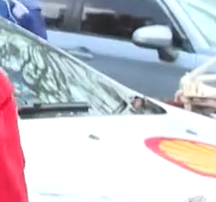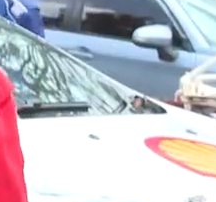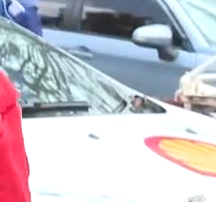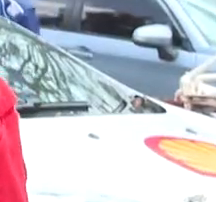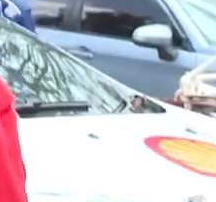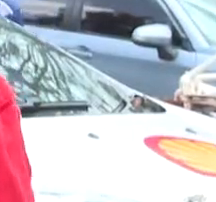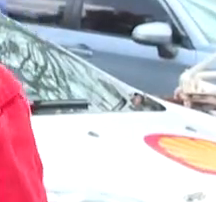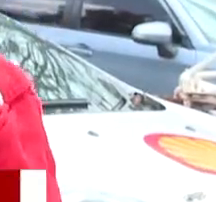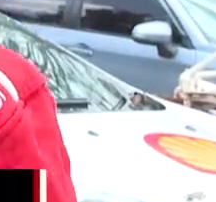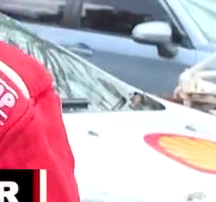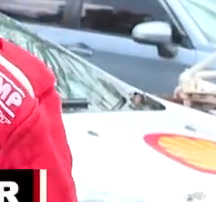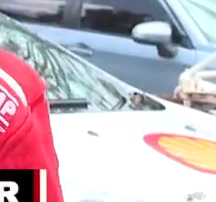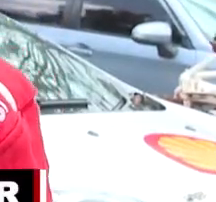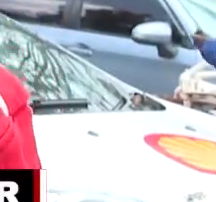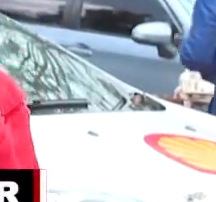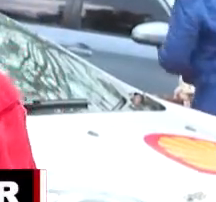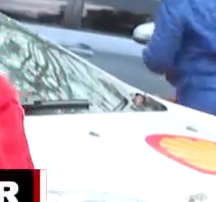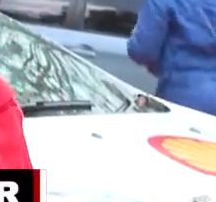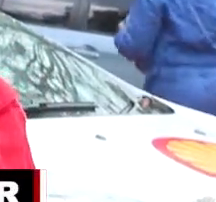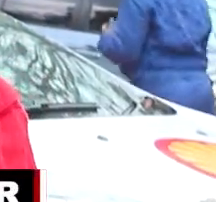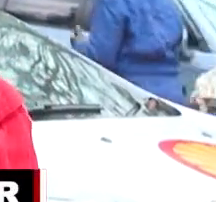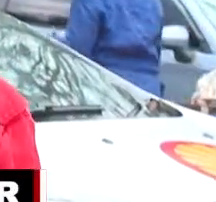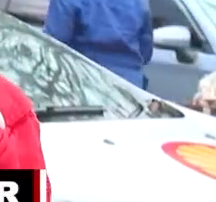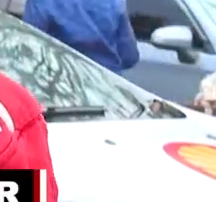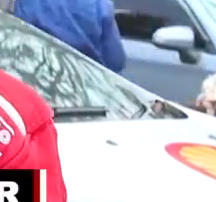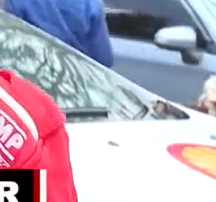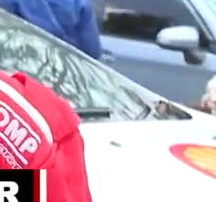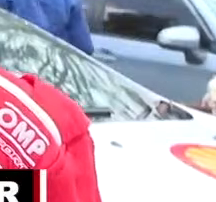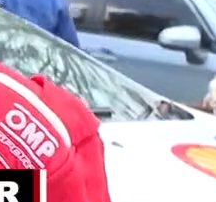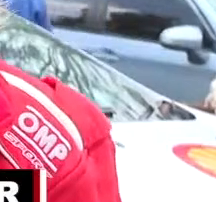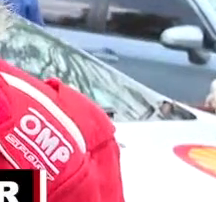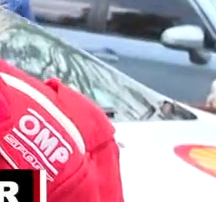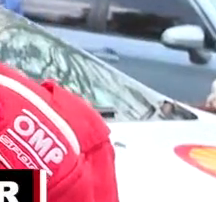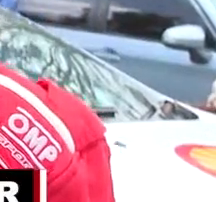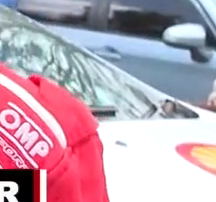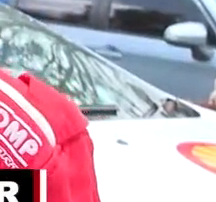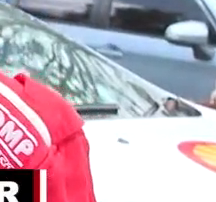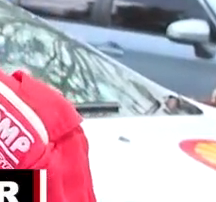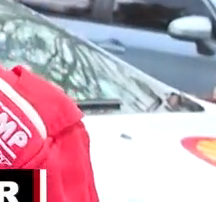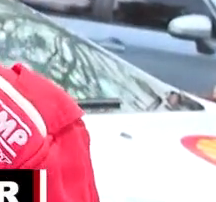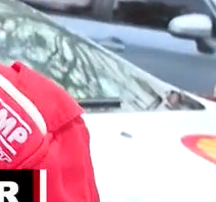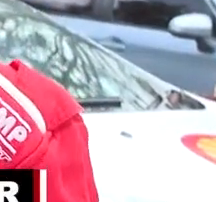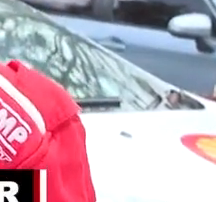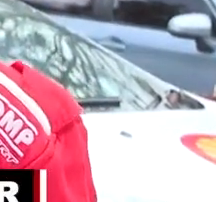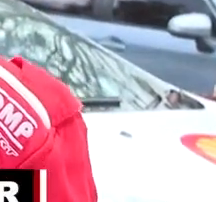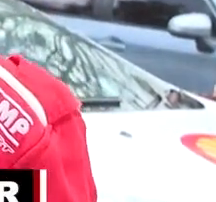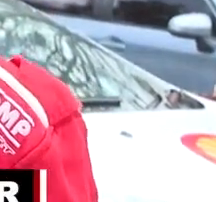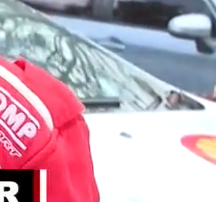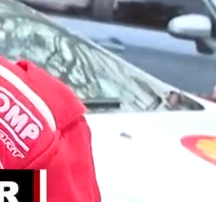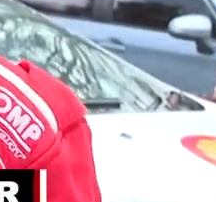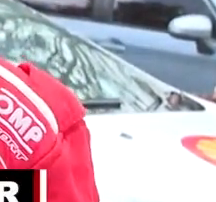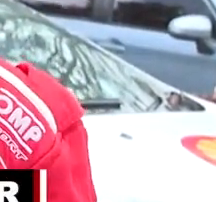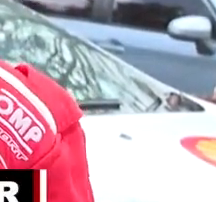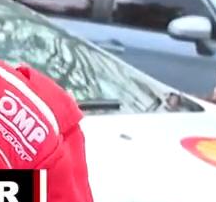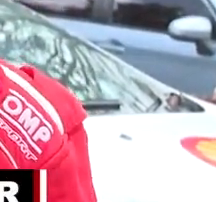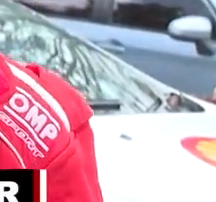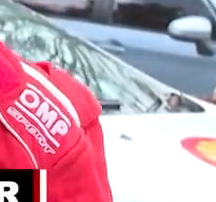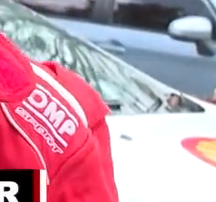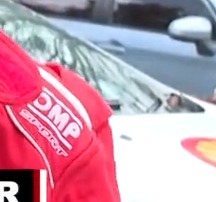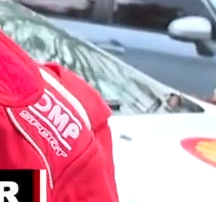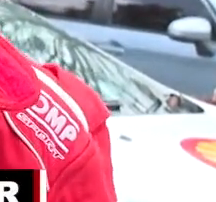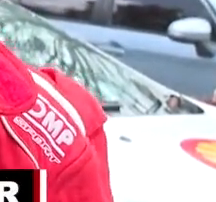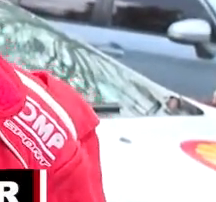My name is Lisa Christofferson. I am the founder of Kenya's first all-only women safari rally, the Lionesses. In